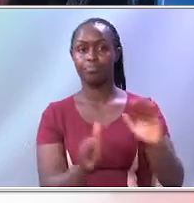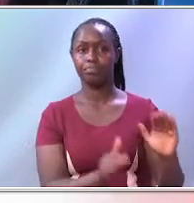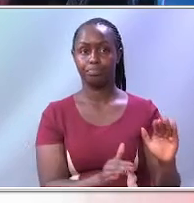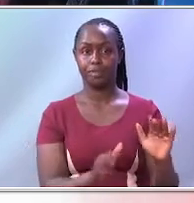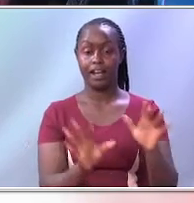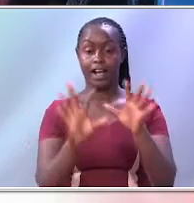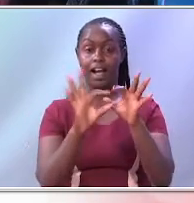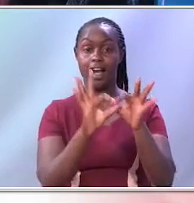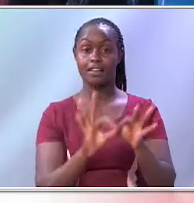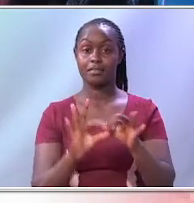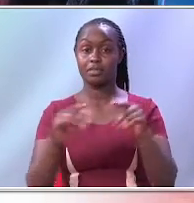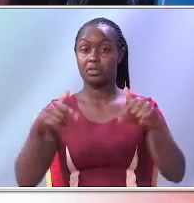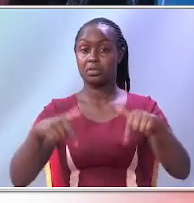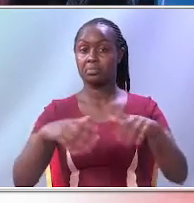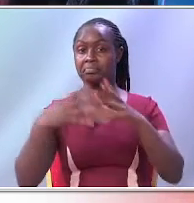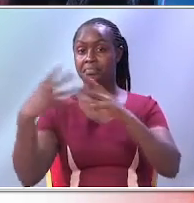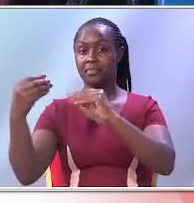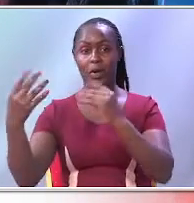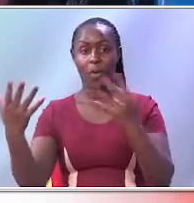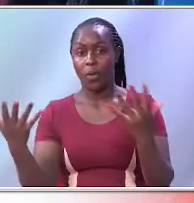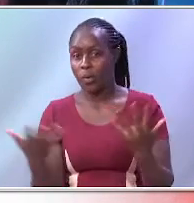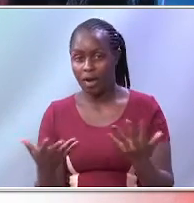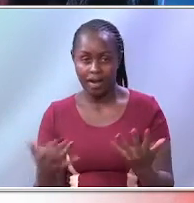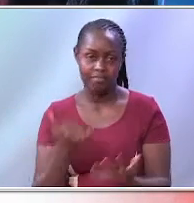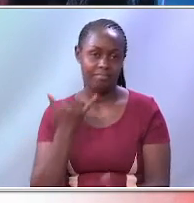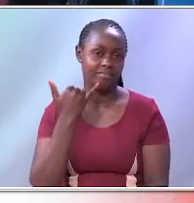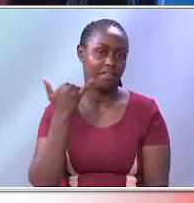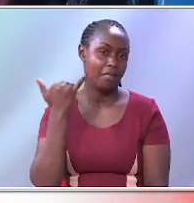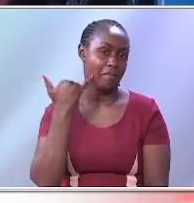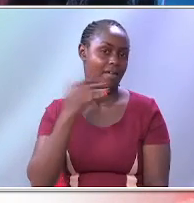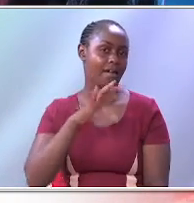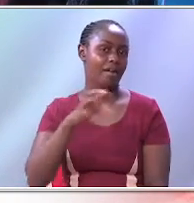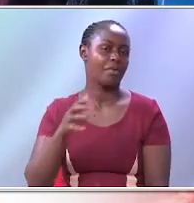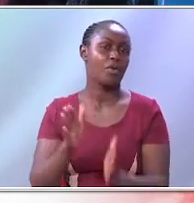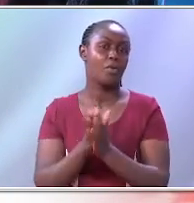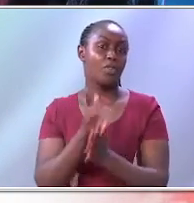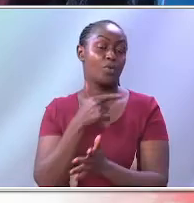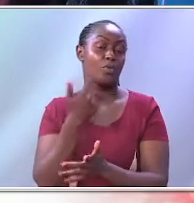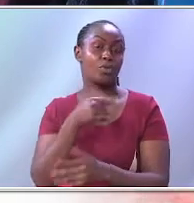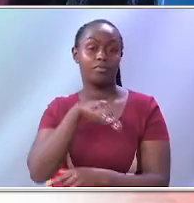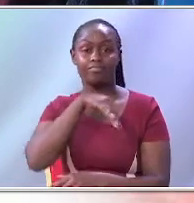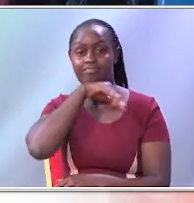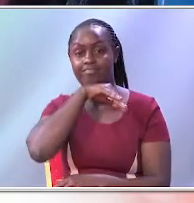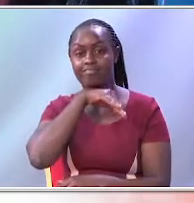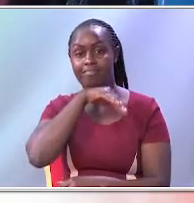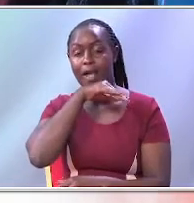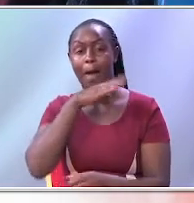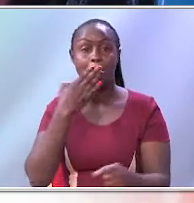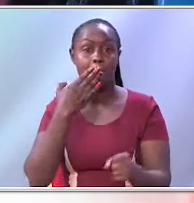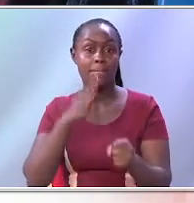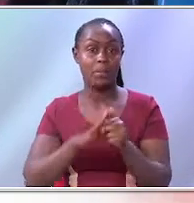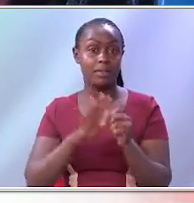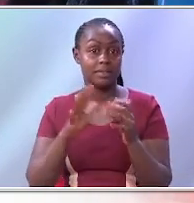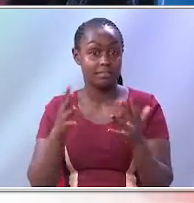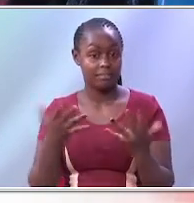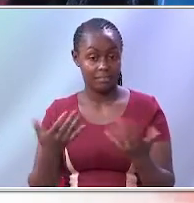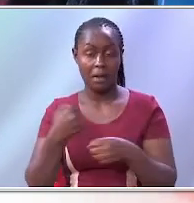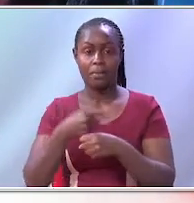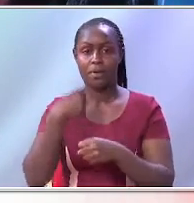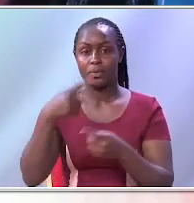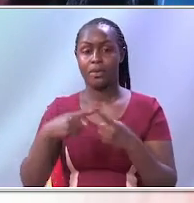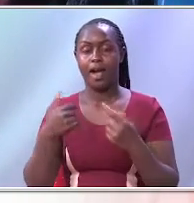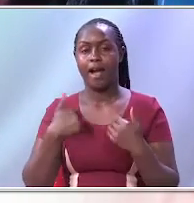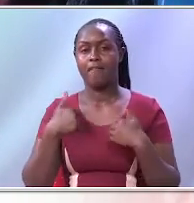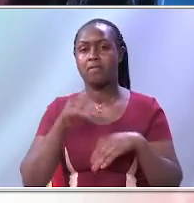The brigade today took their charm offensive to Nakuru County with ODM leader Raila Odinga promising to ensure better